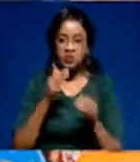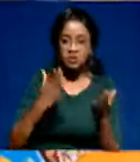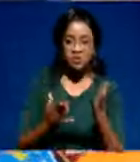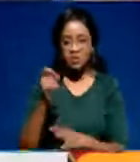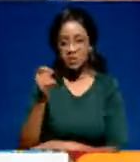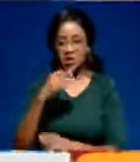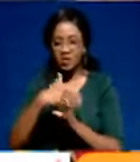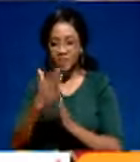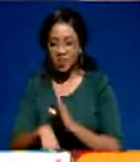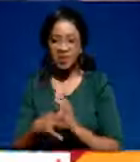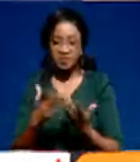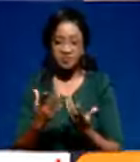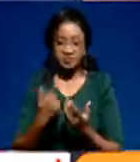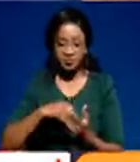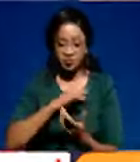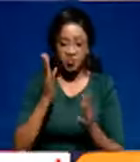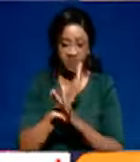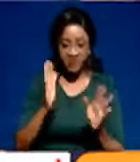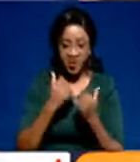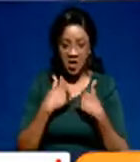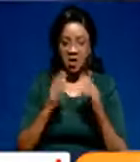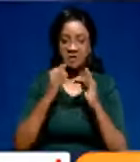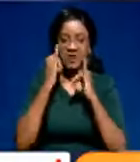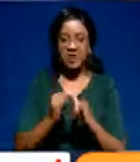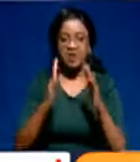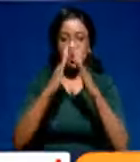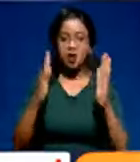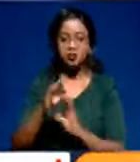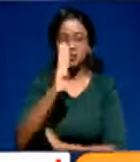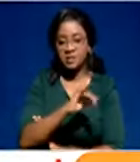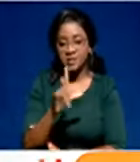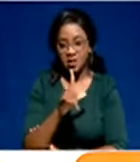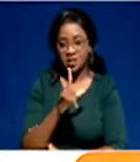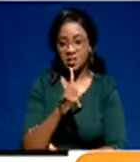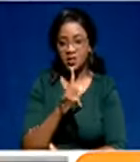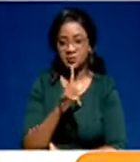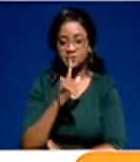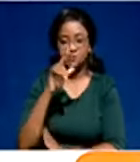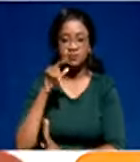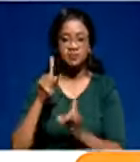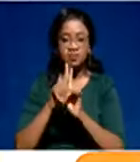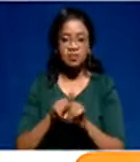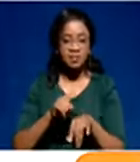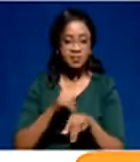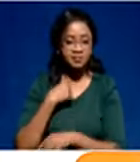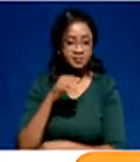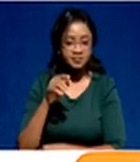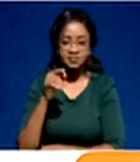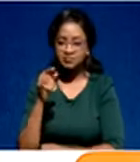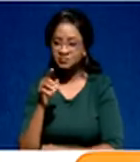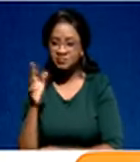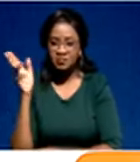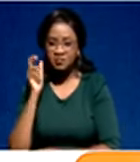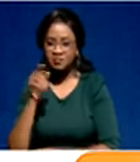God willing, we have a new housing bill, affordable housing bill. When I had one of our friends